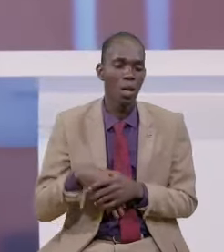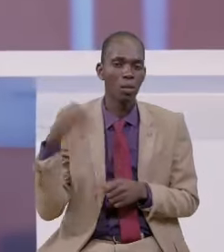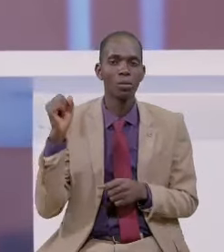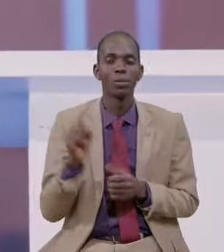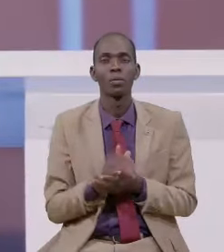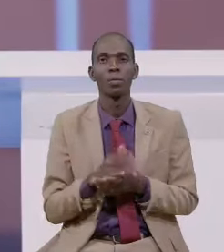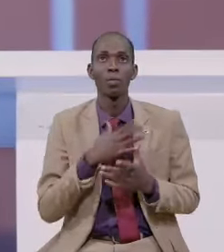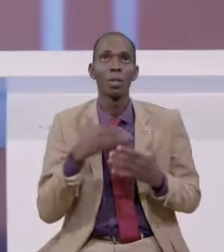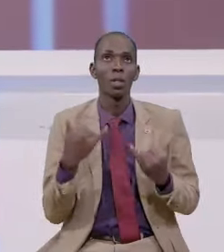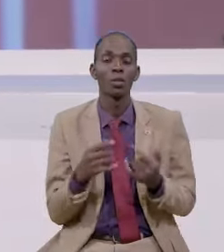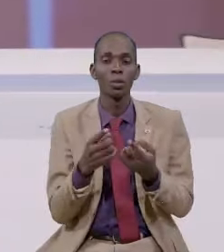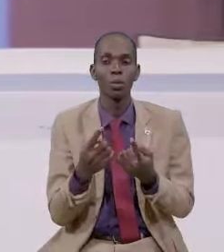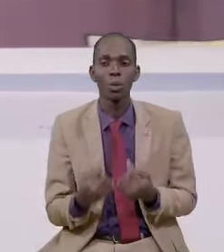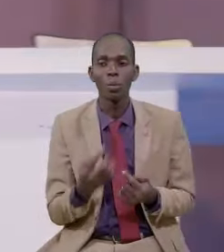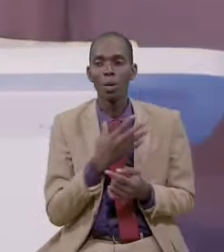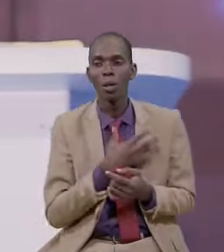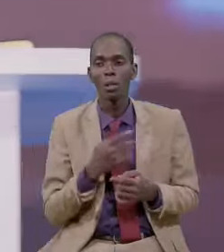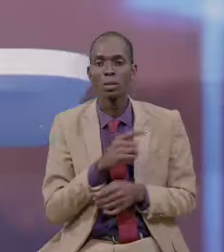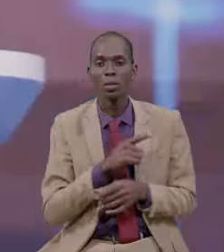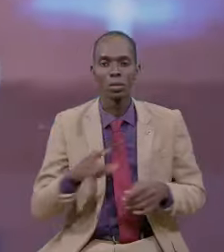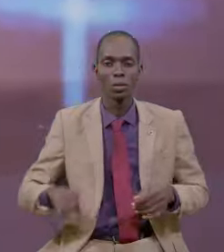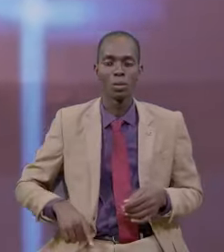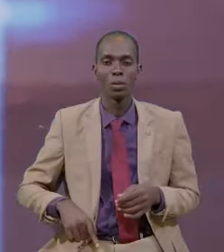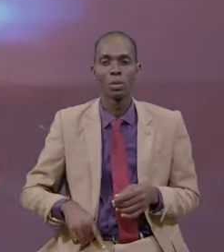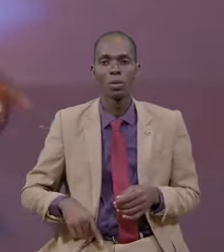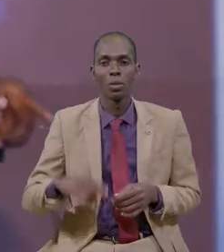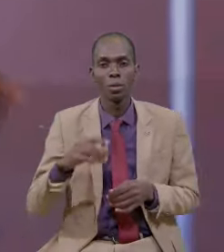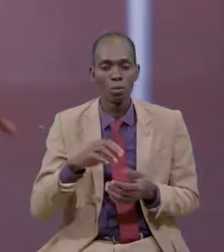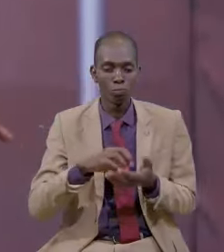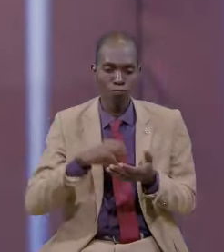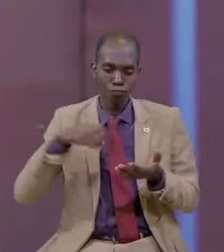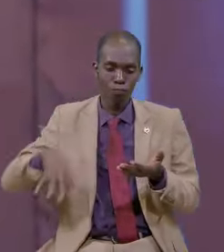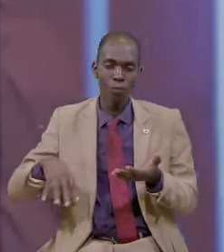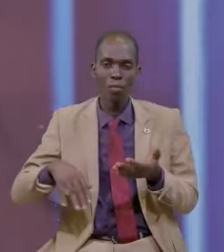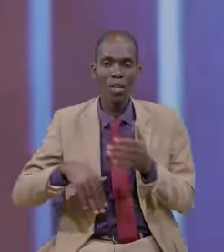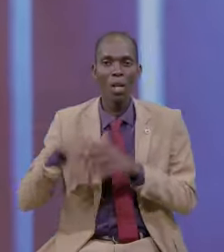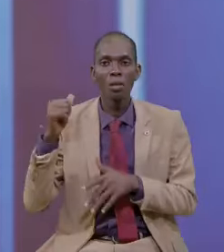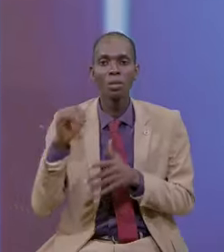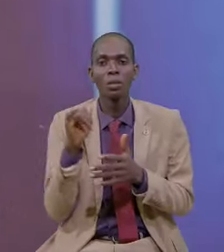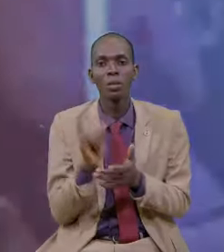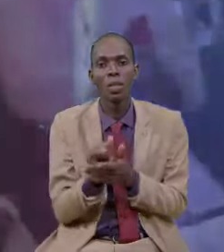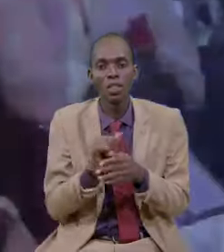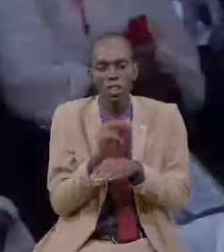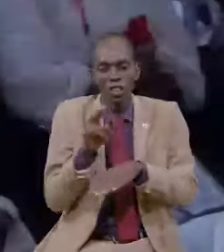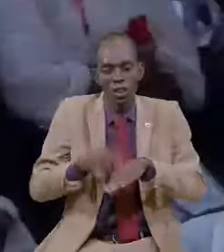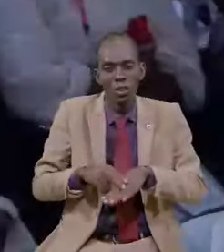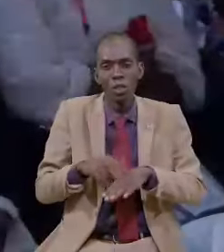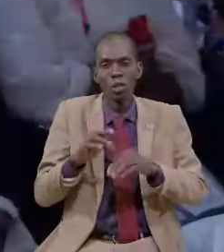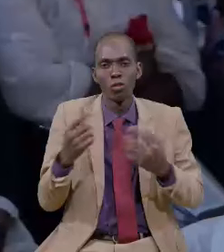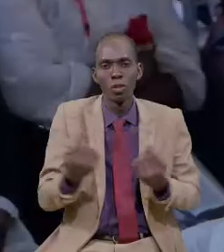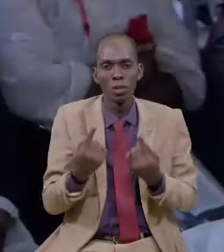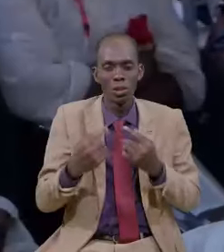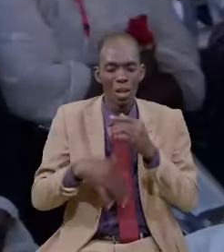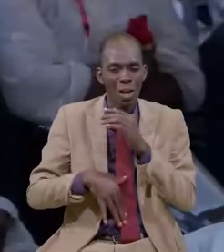you come, and the Lord uproots that nature on the inside. The nature